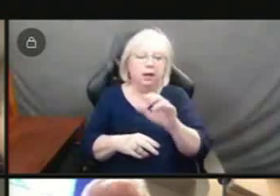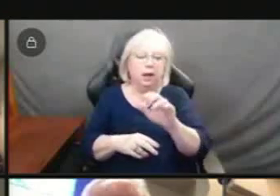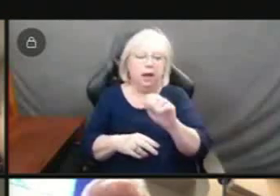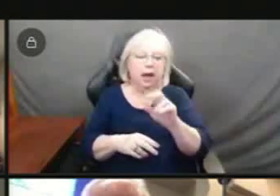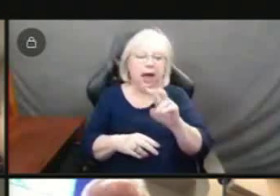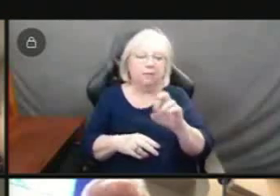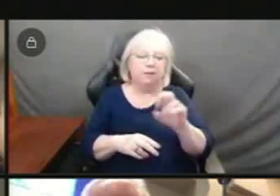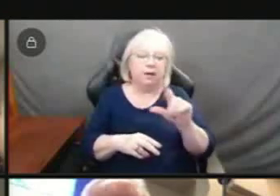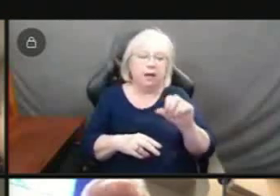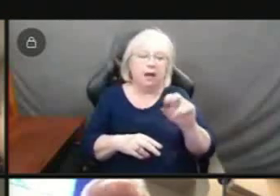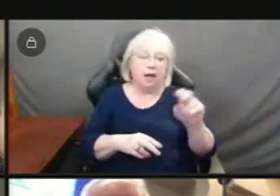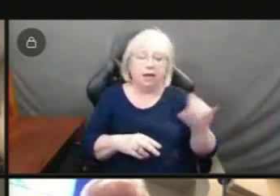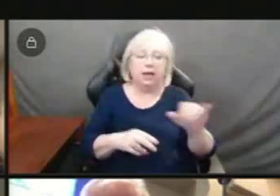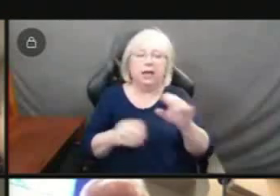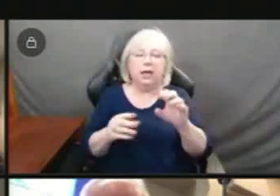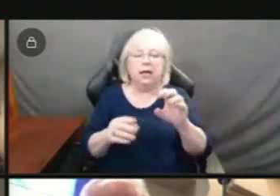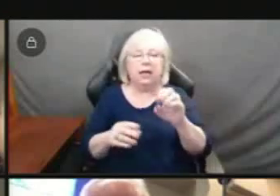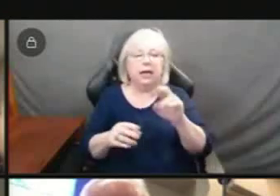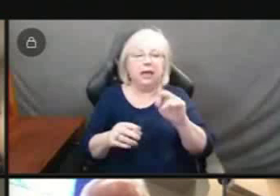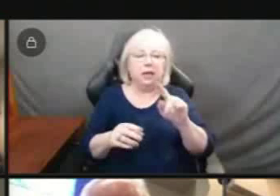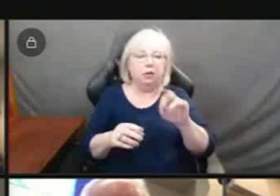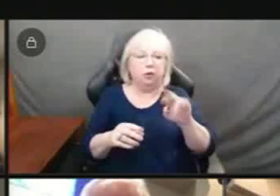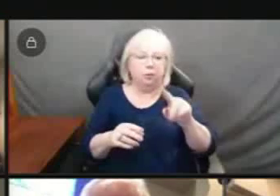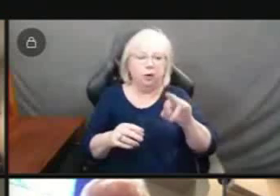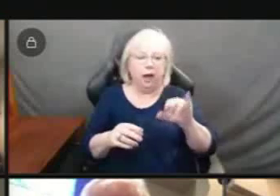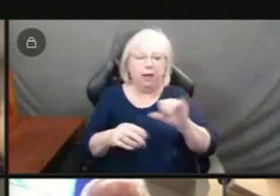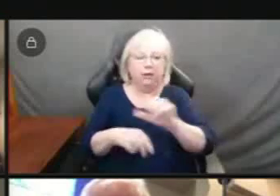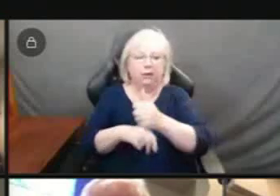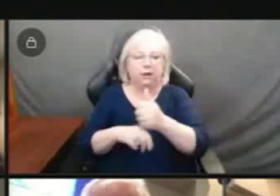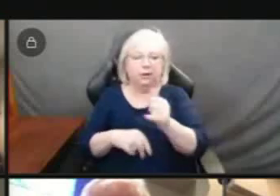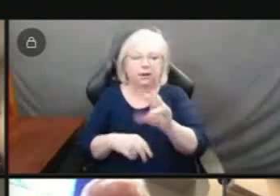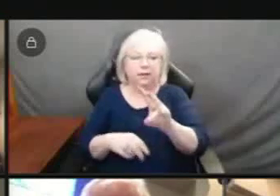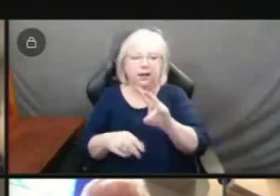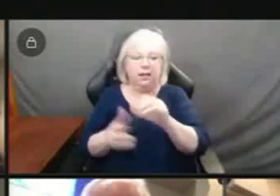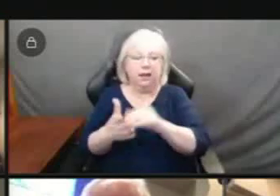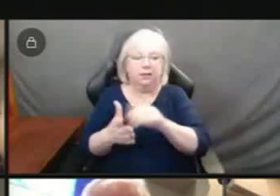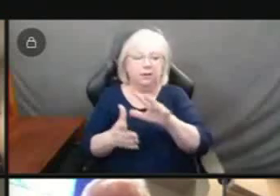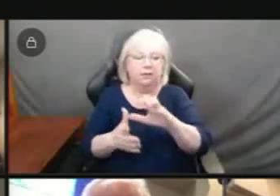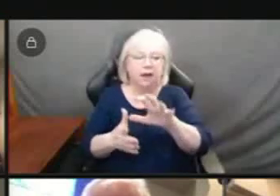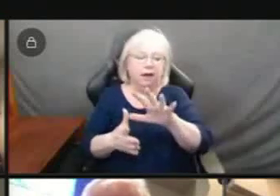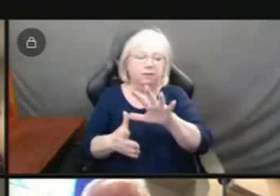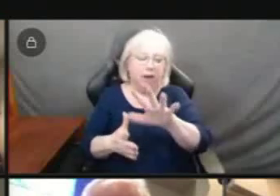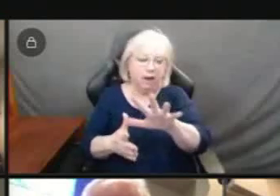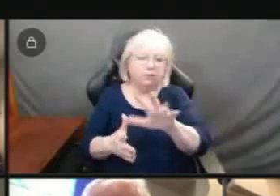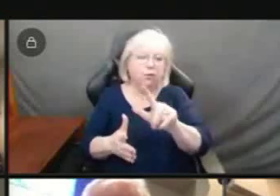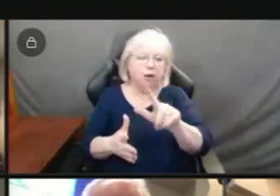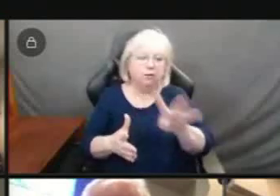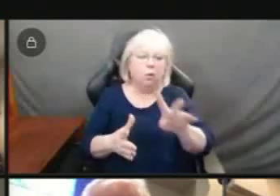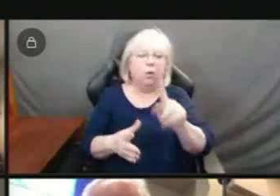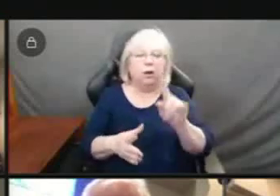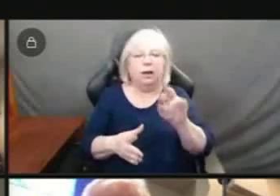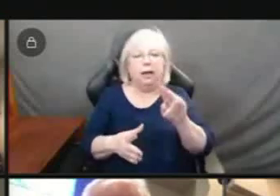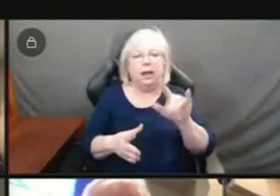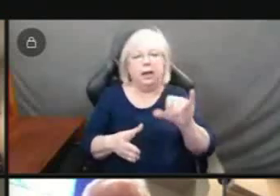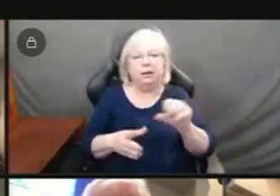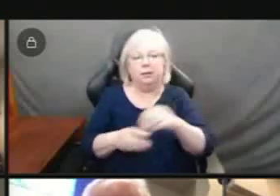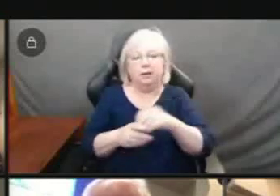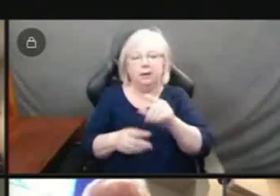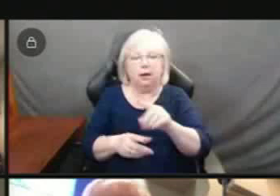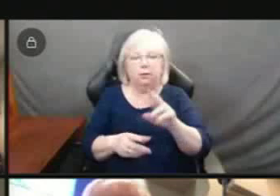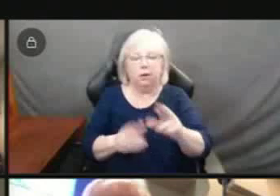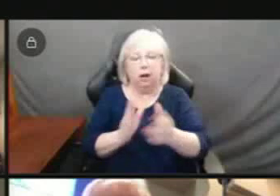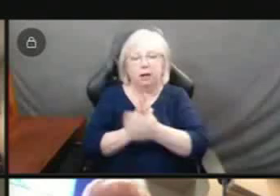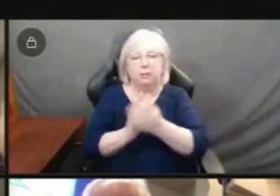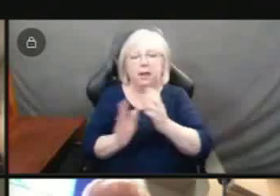sorry, I couldn't see that. Enterprises PCD, located at 17,524 Canis Road in the City of Little Rock, Arkansas, amending the